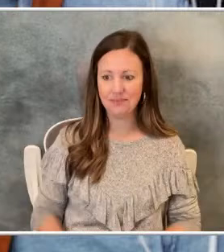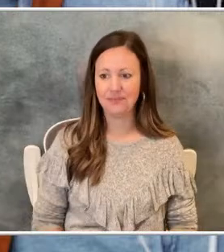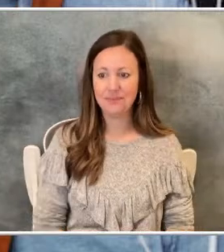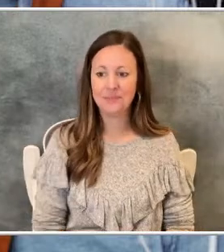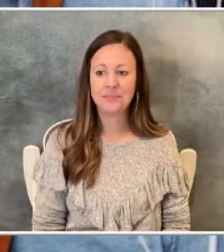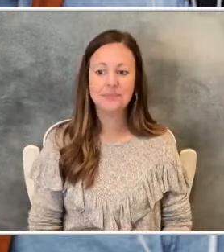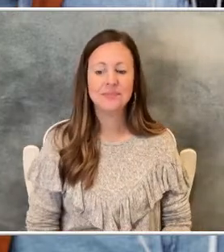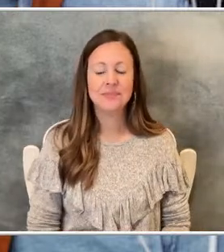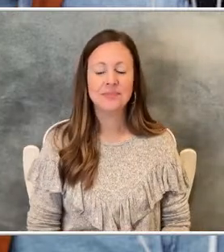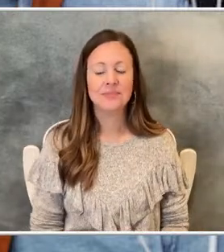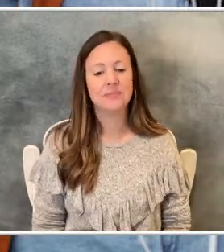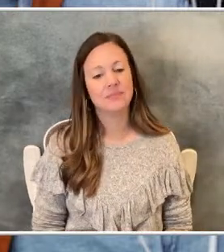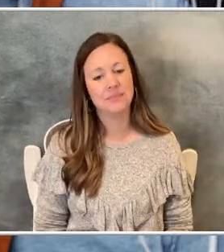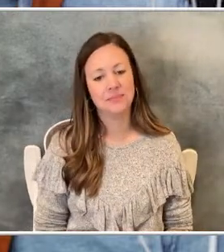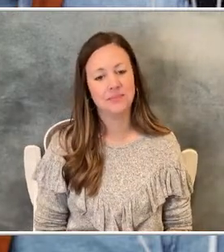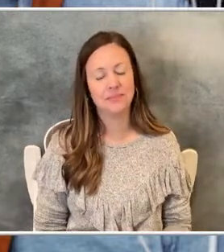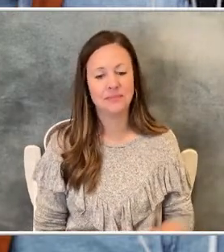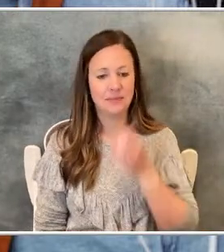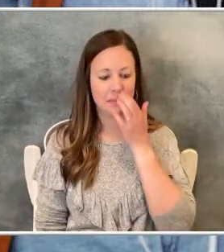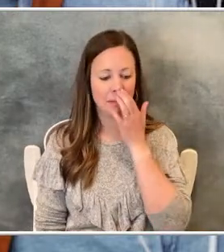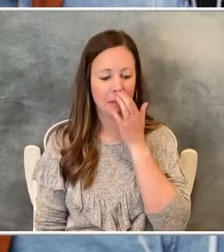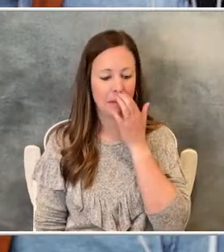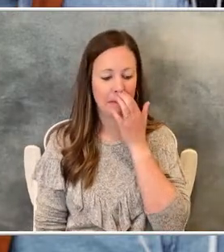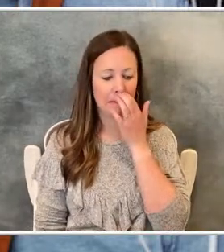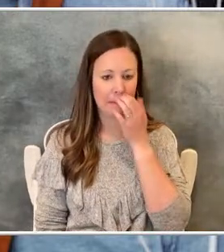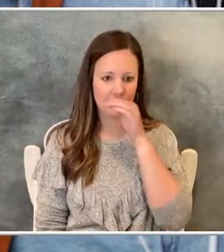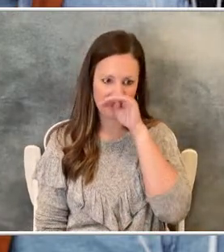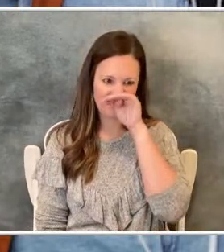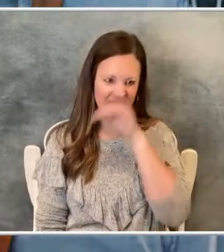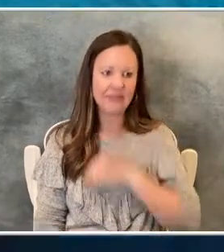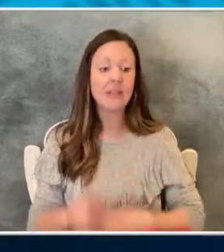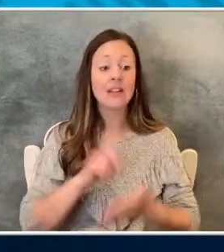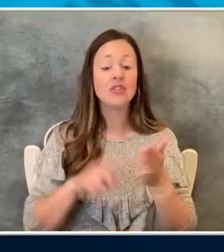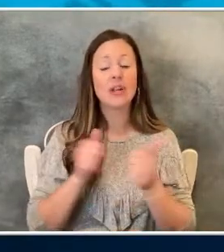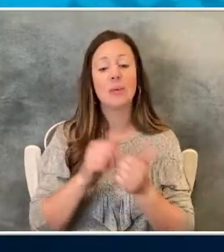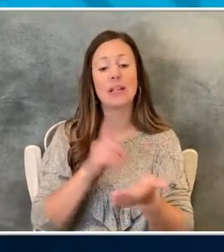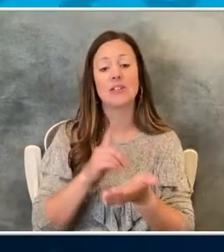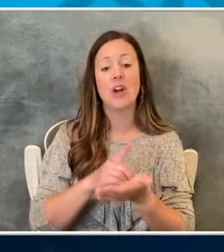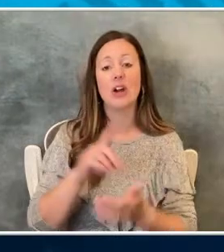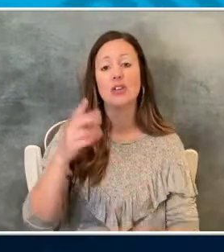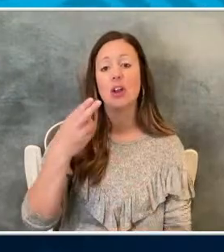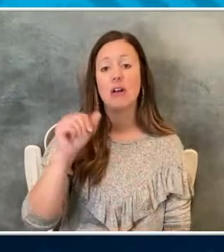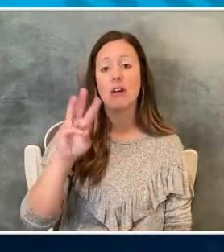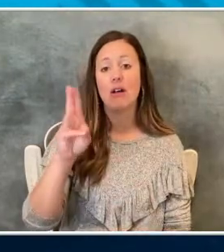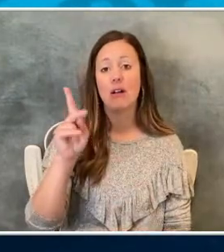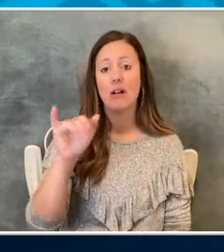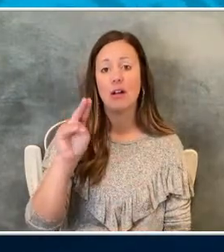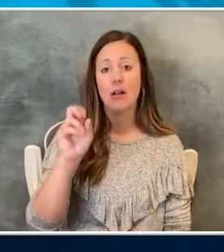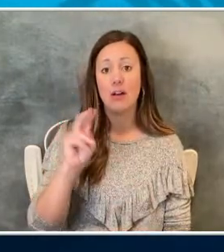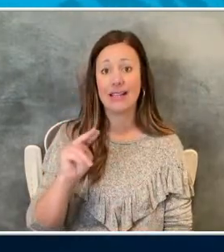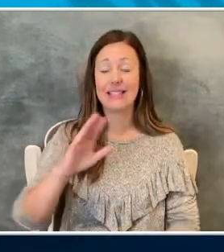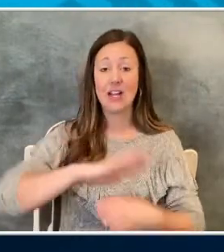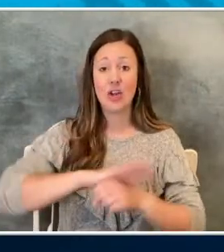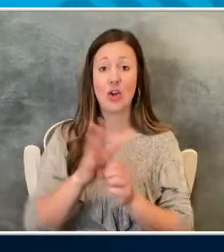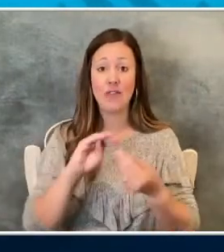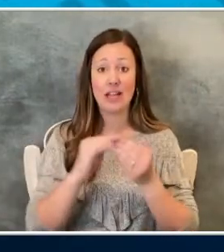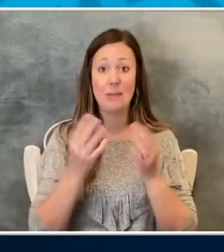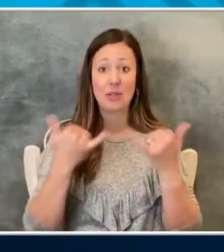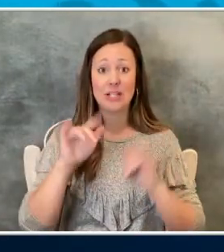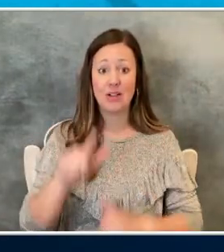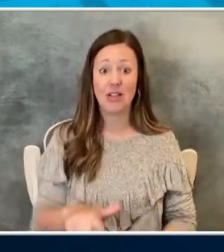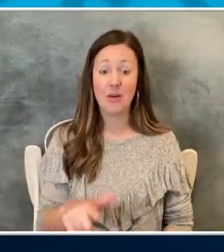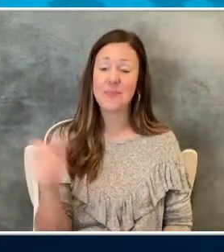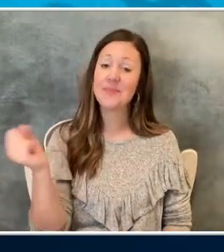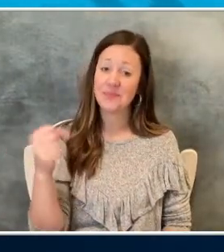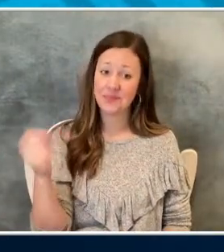can find that information right there on your screen. Let's get a check-in with Dr. Dana Hawkinson this morning. COVID numbers remaining low. Low. Yeah, low. All